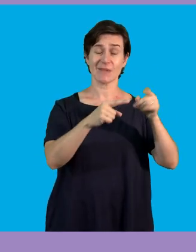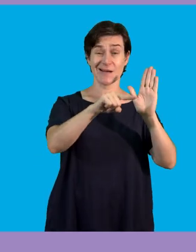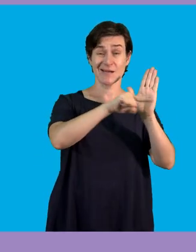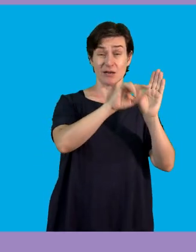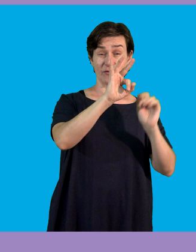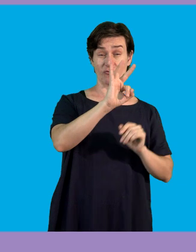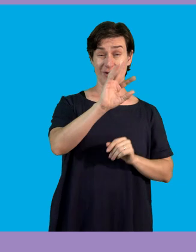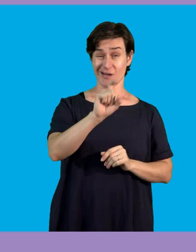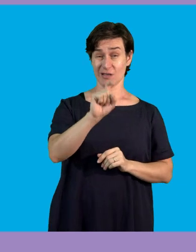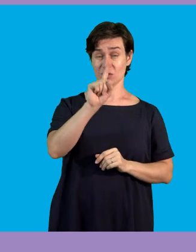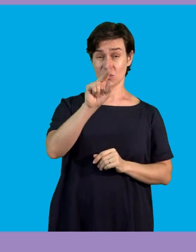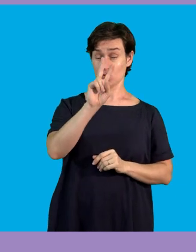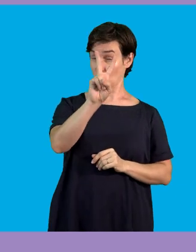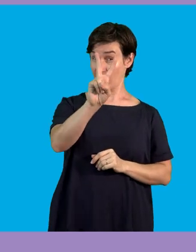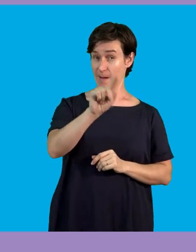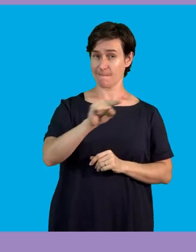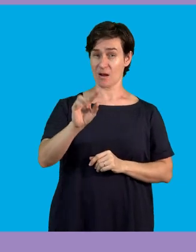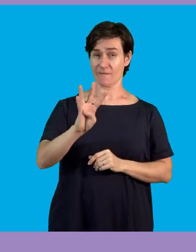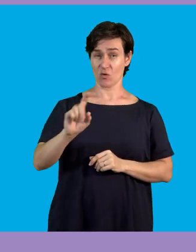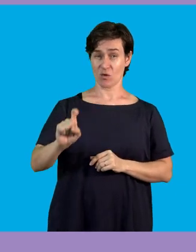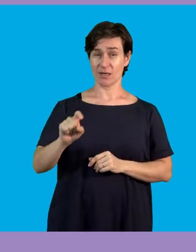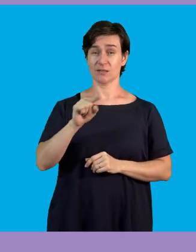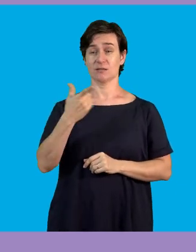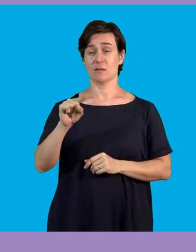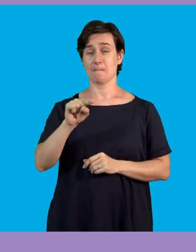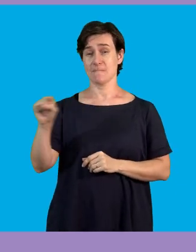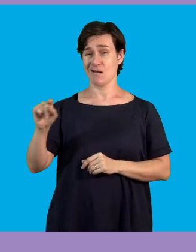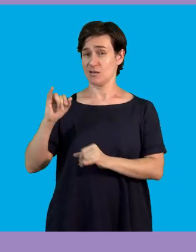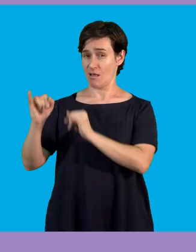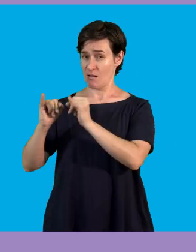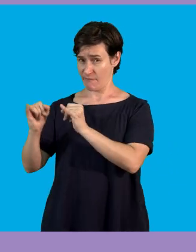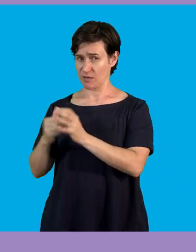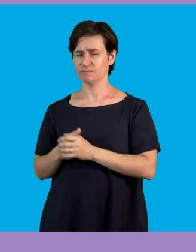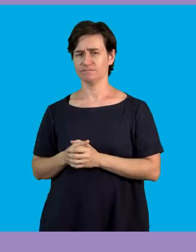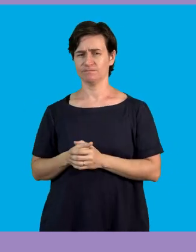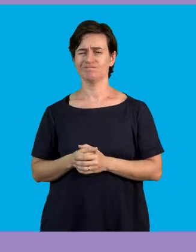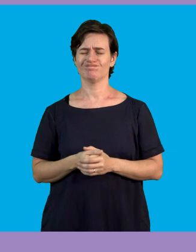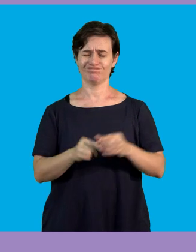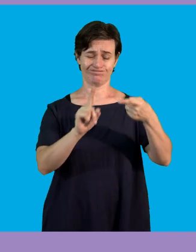expression negative 3x squared minus 4x minus 11,